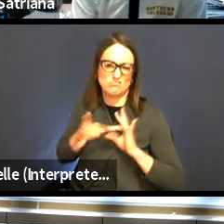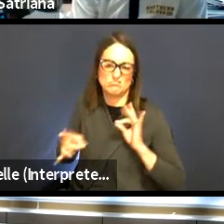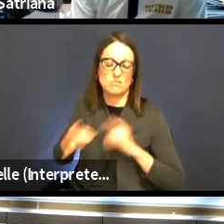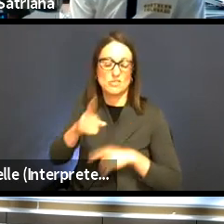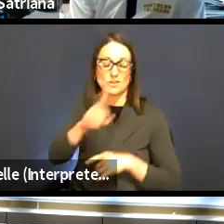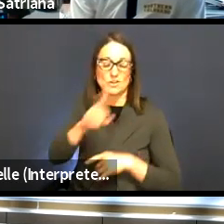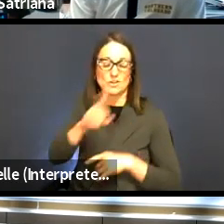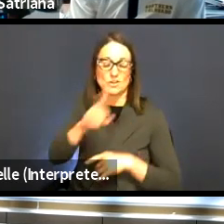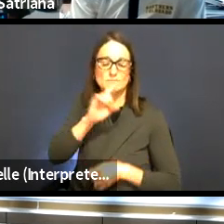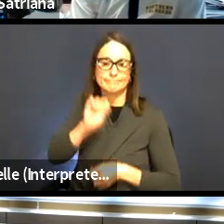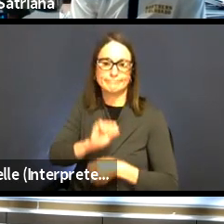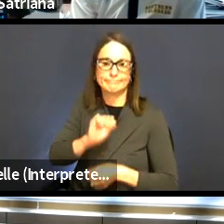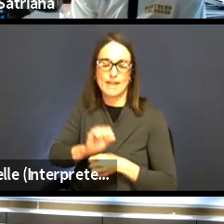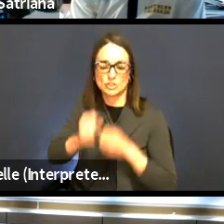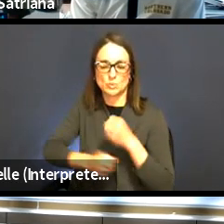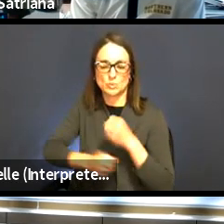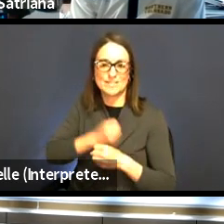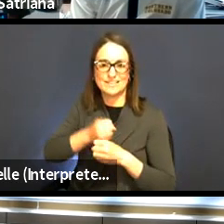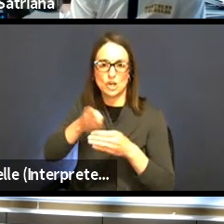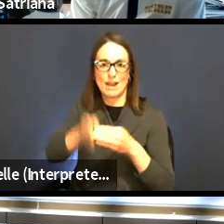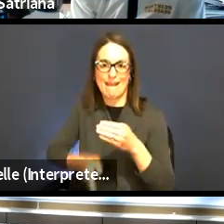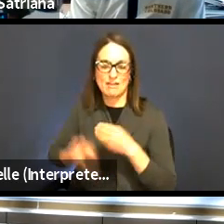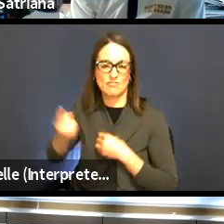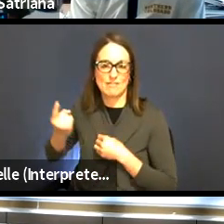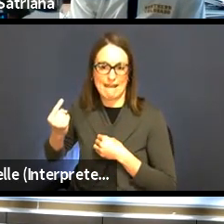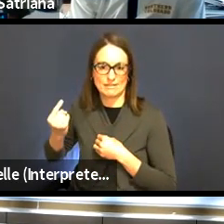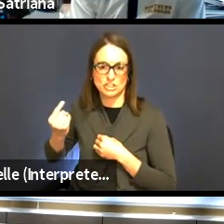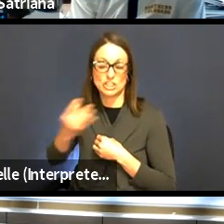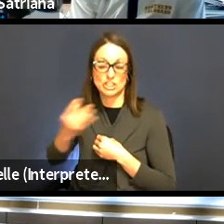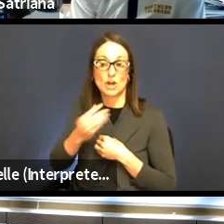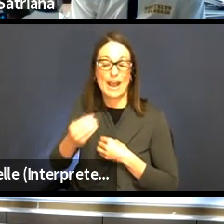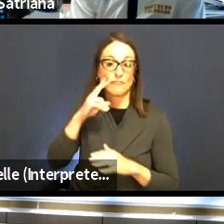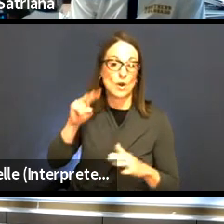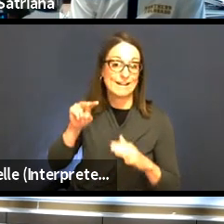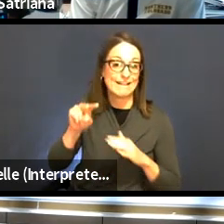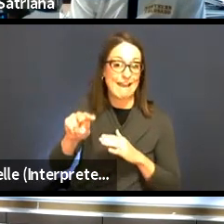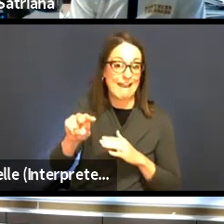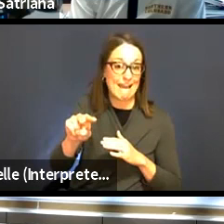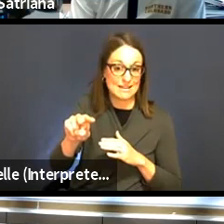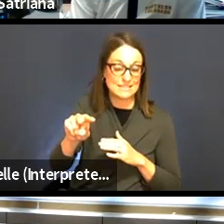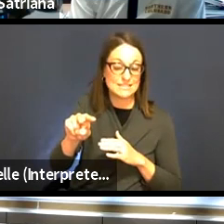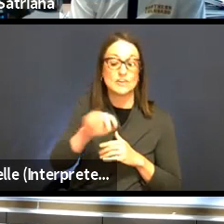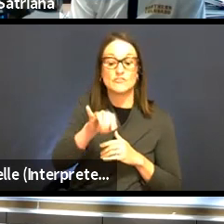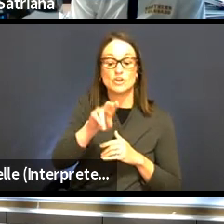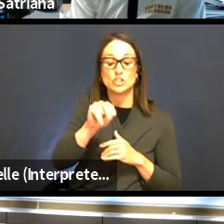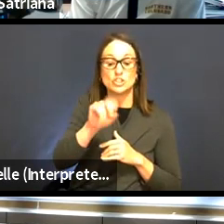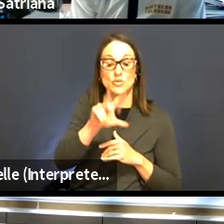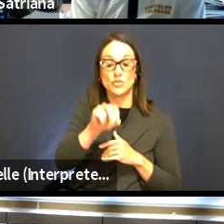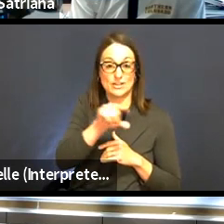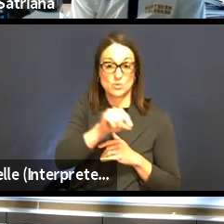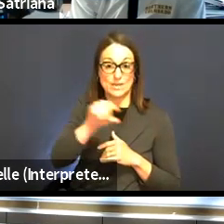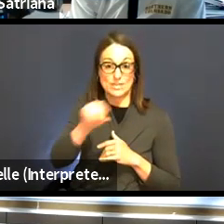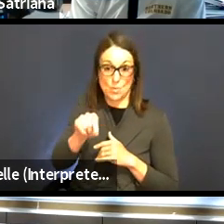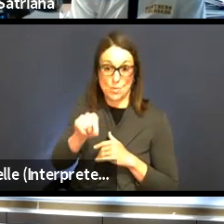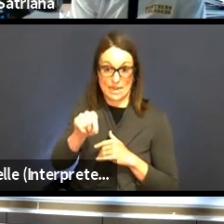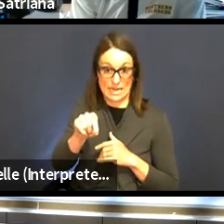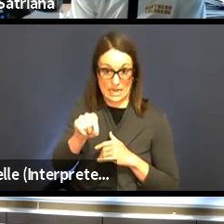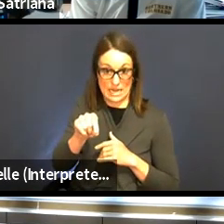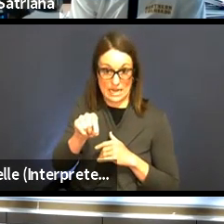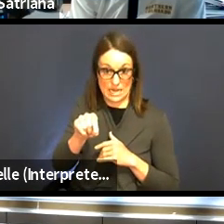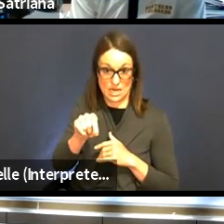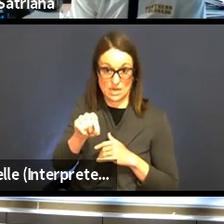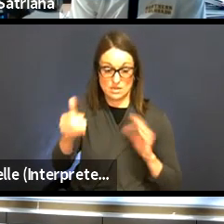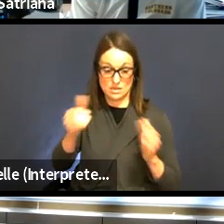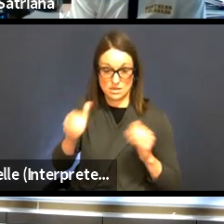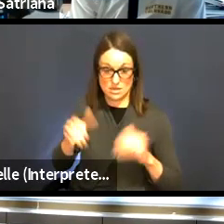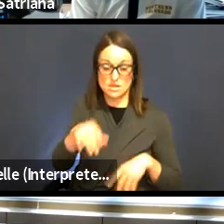30th, 2019, and our forecasted year end for this year, June 30th, 2020. What you'll notice